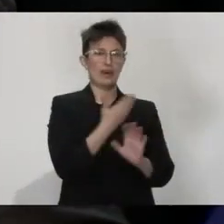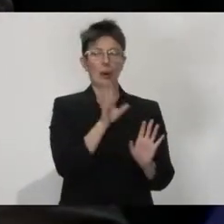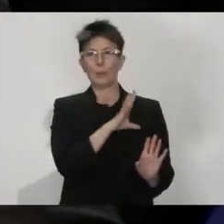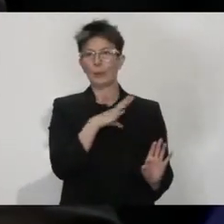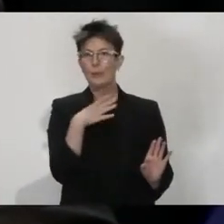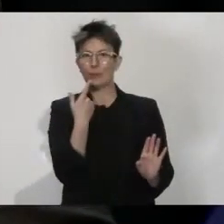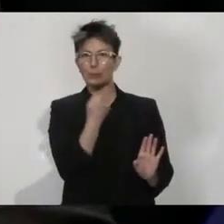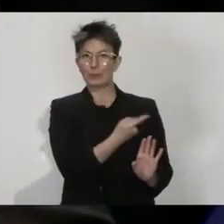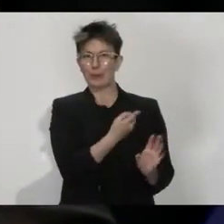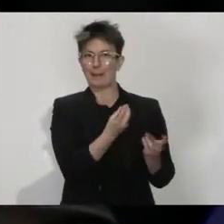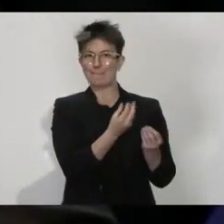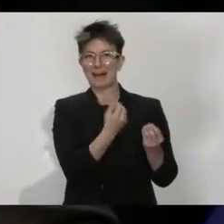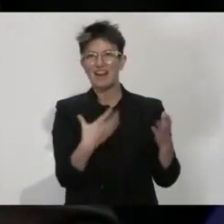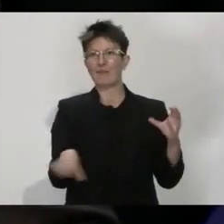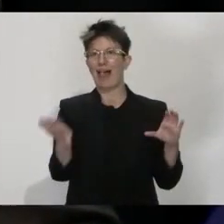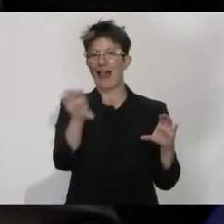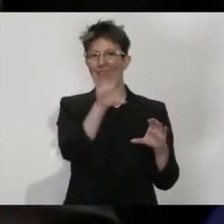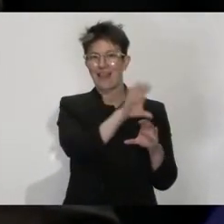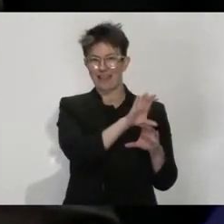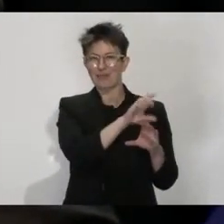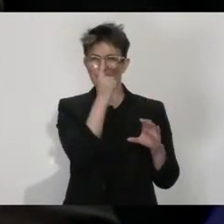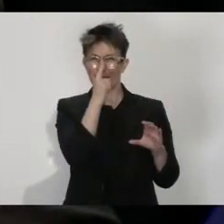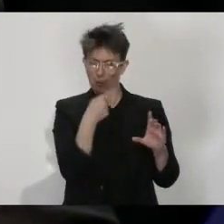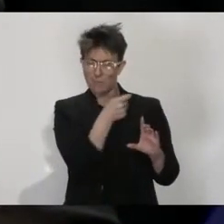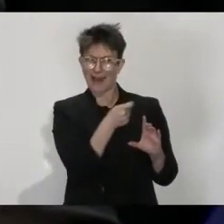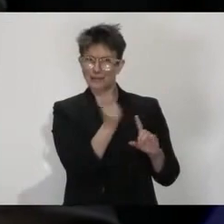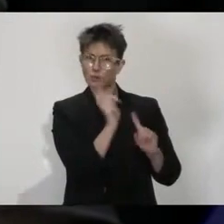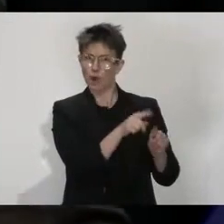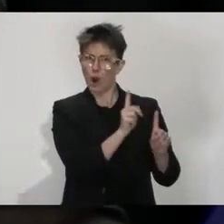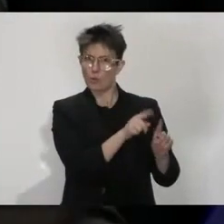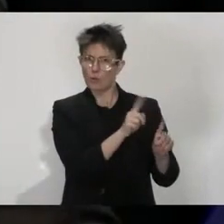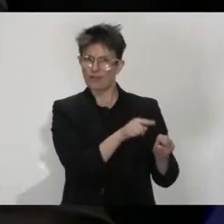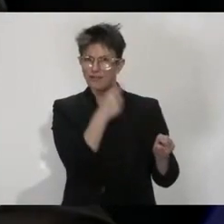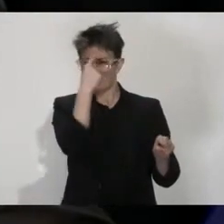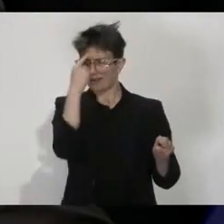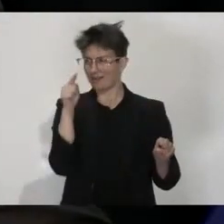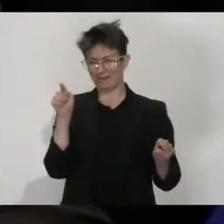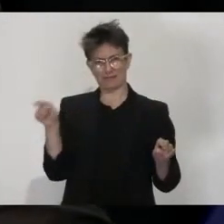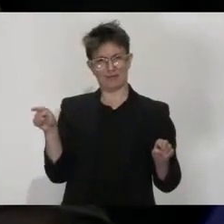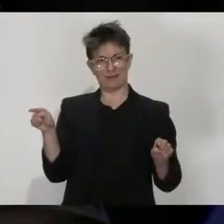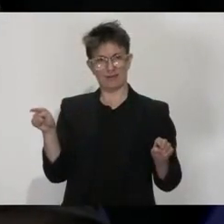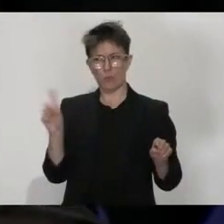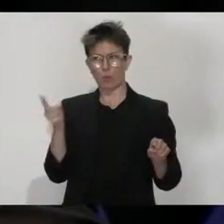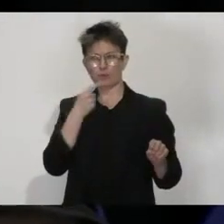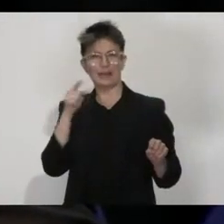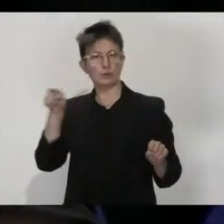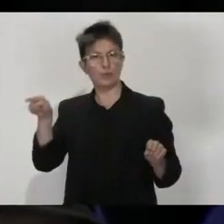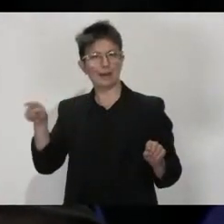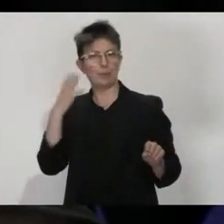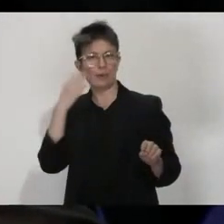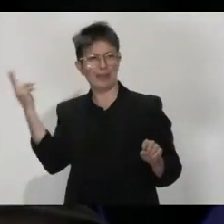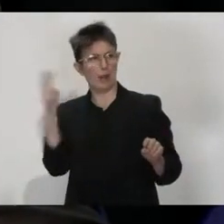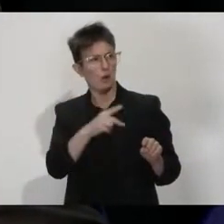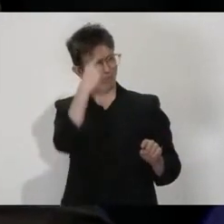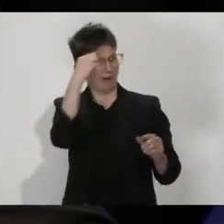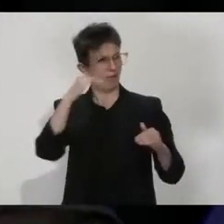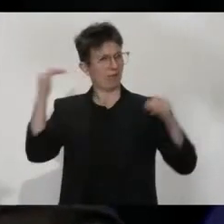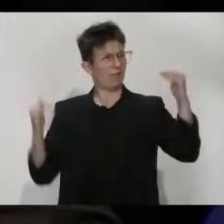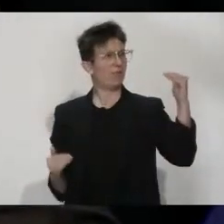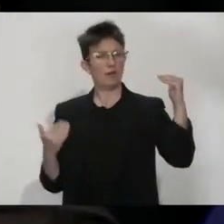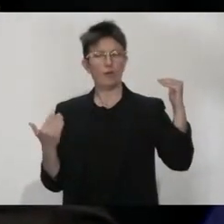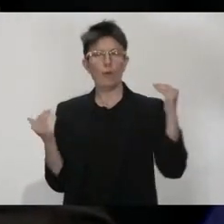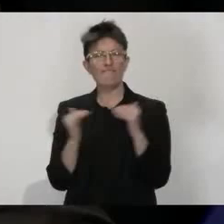bit rich when it's a private school getting the cash? As I'm saying, these are two very different parts of the system and parts of government, and we